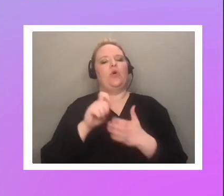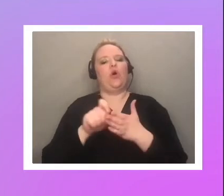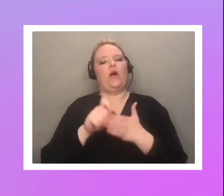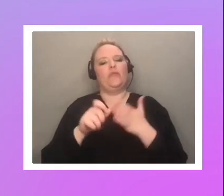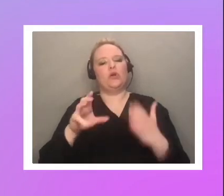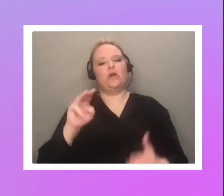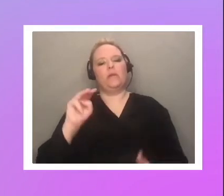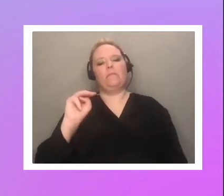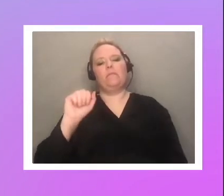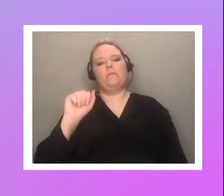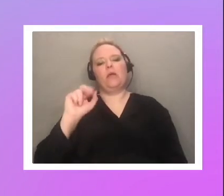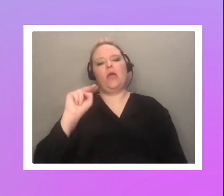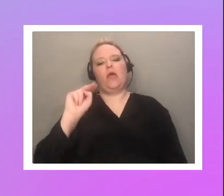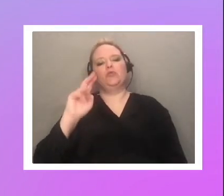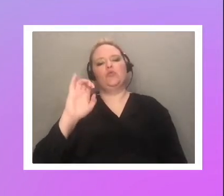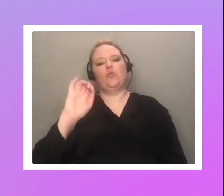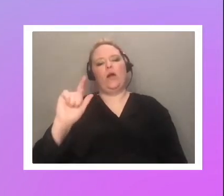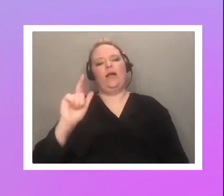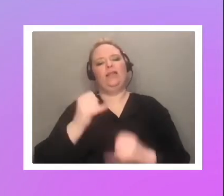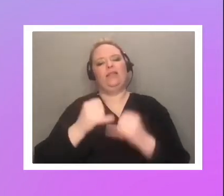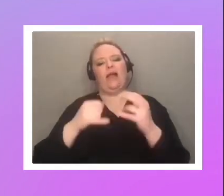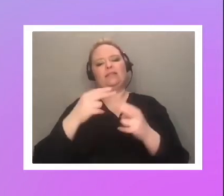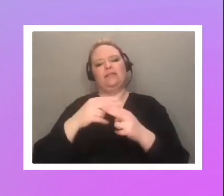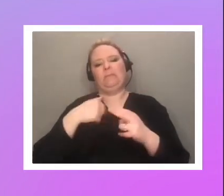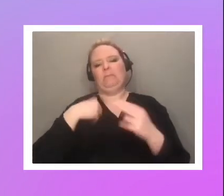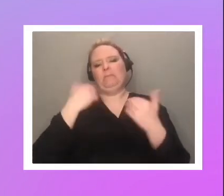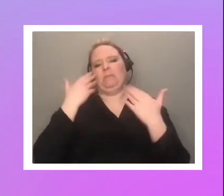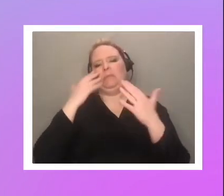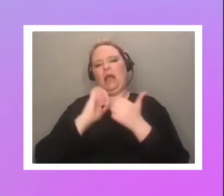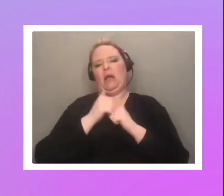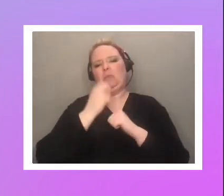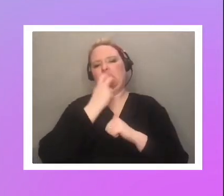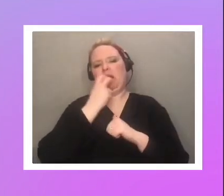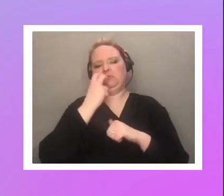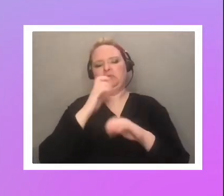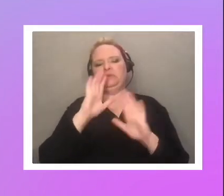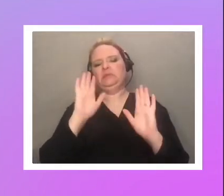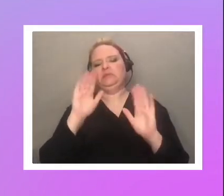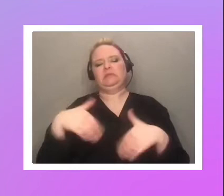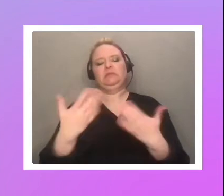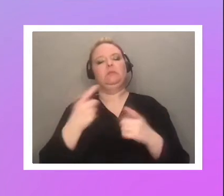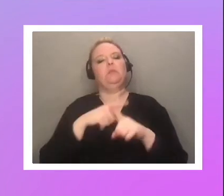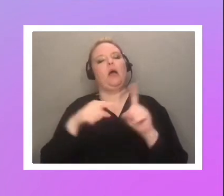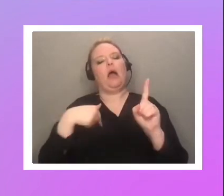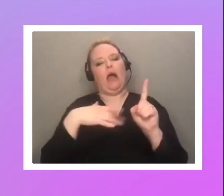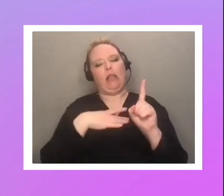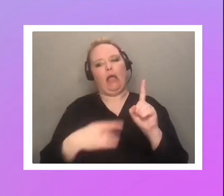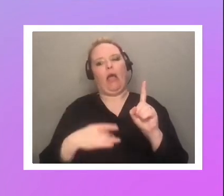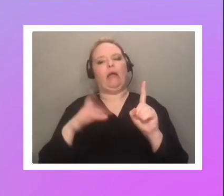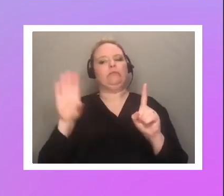really feel, but I really like, pointing people to this